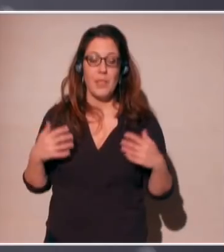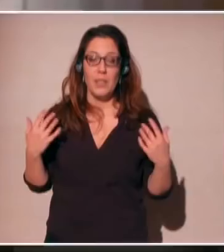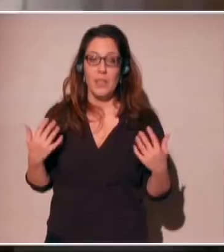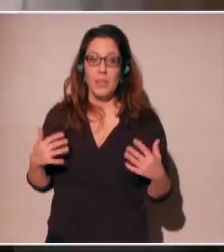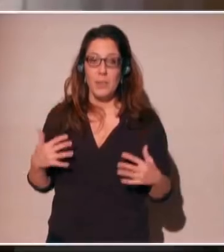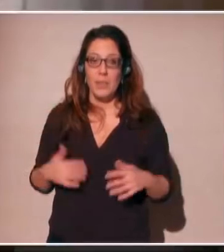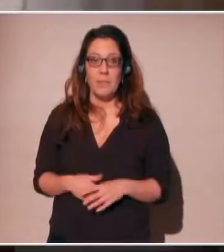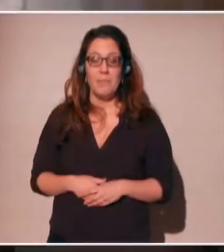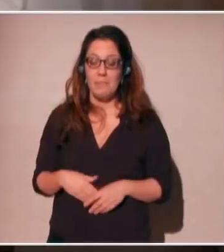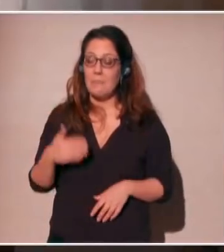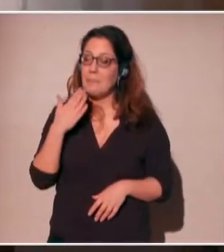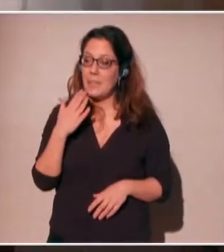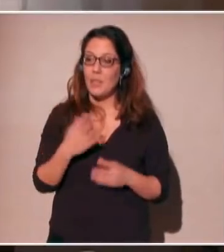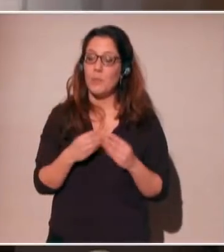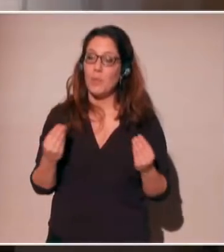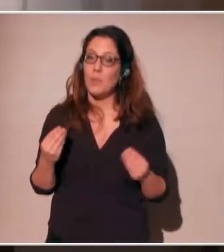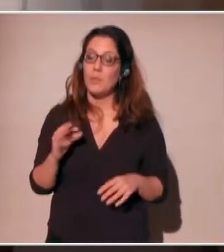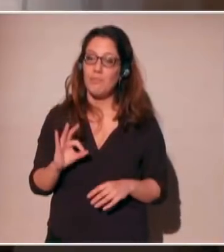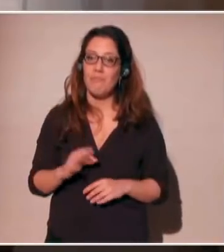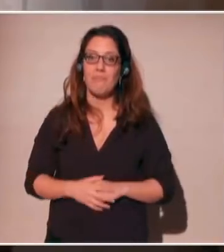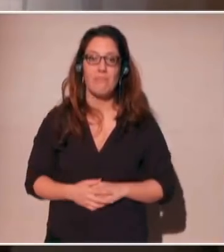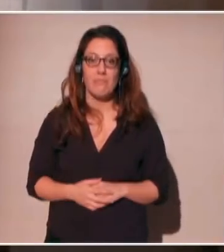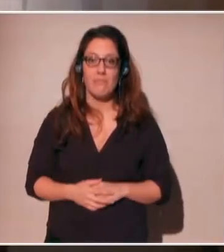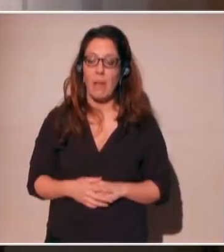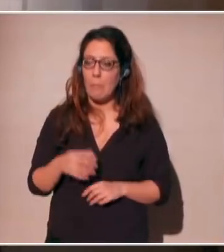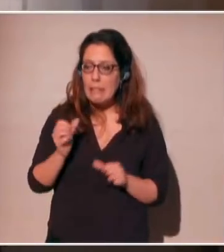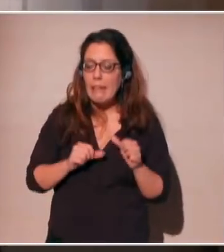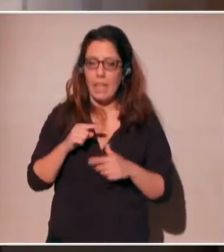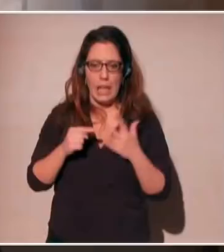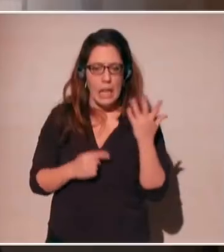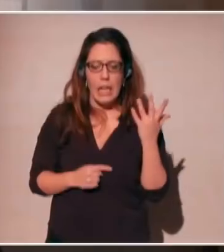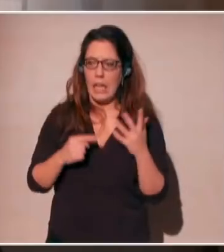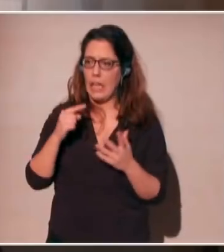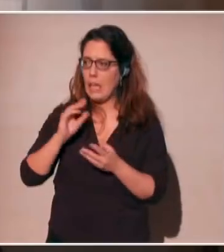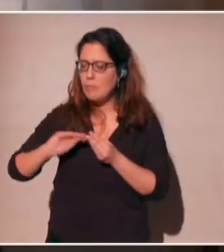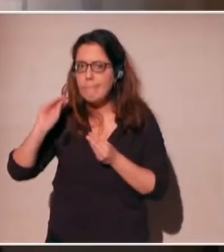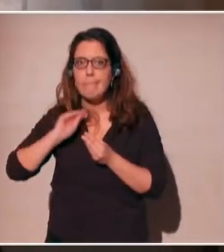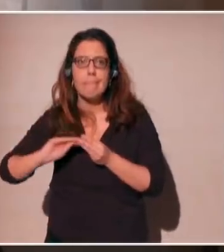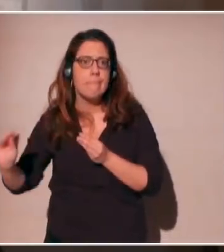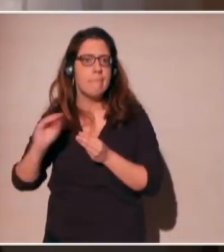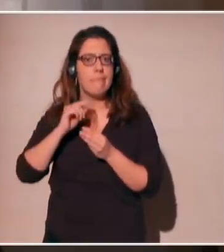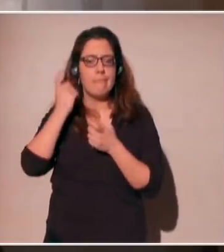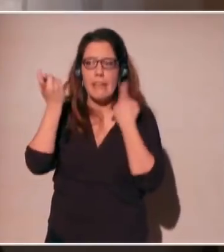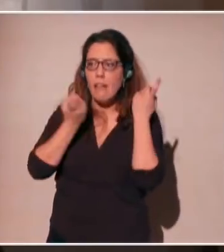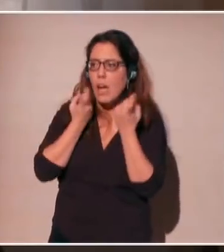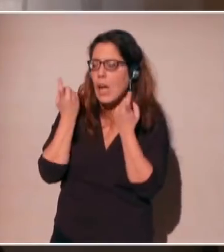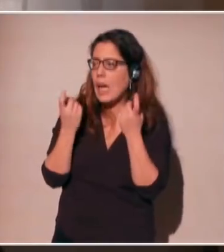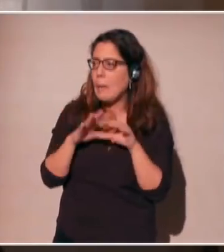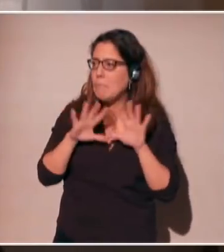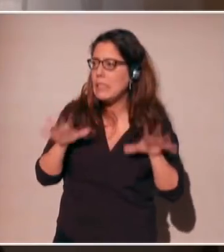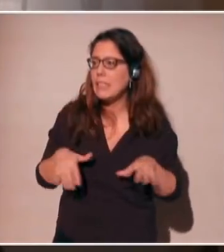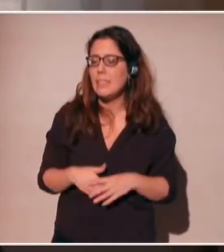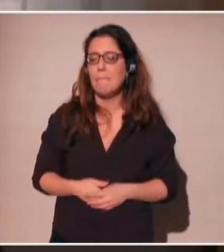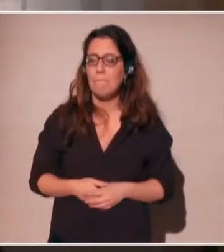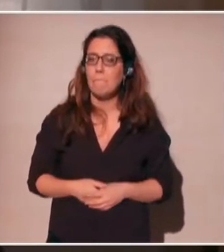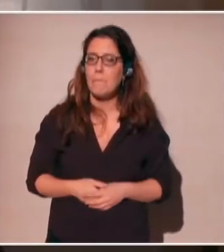this health care data. But what about privacy? What